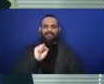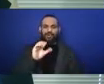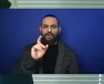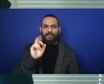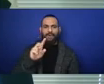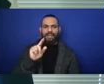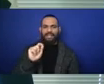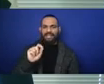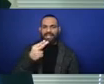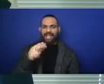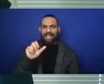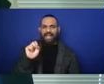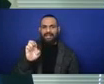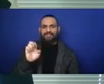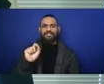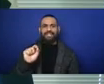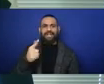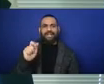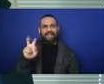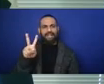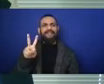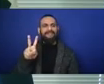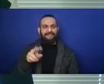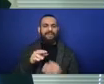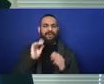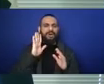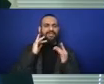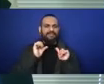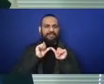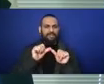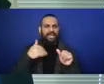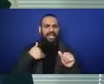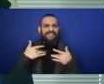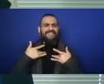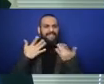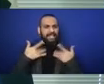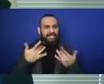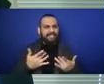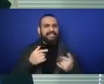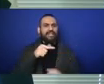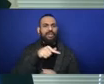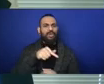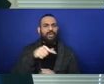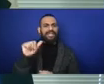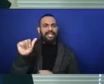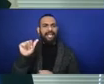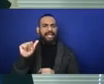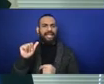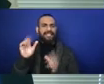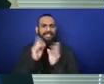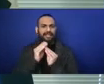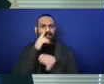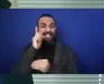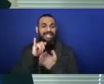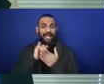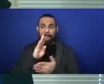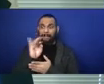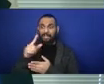escobar.house.gov. We will continue to have events and Q&A sessions because the bill that we passed, the American Rescue